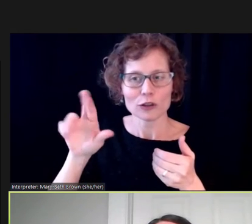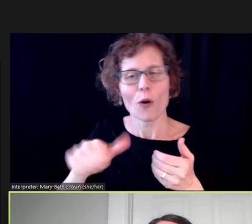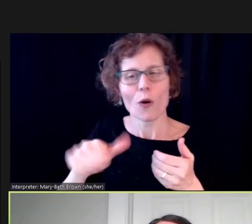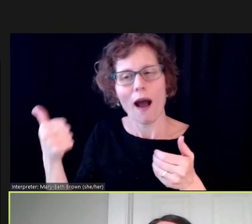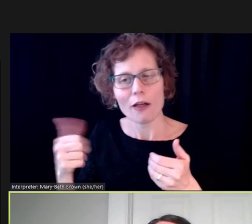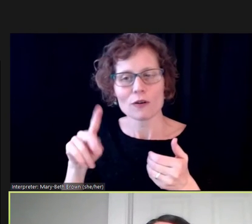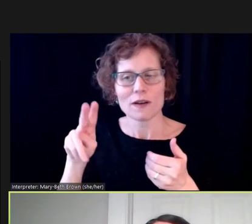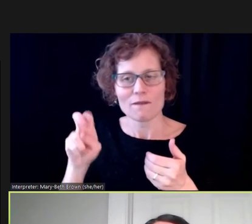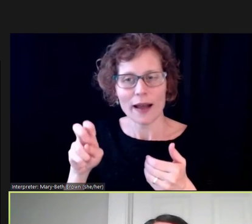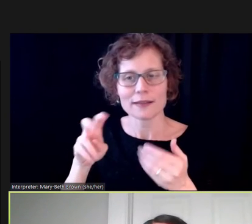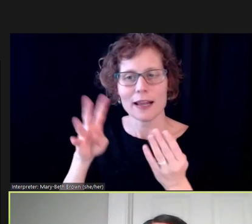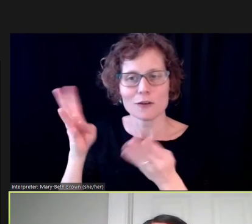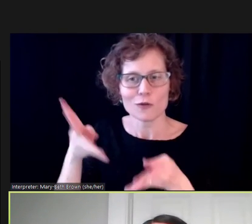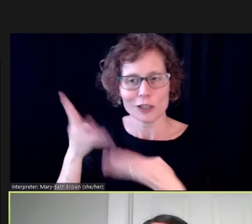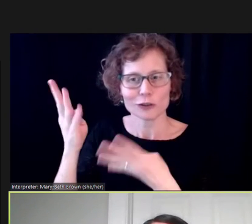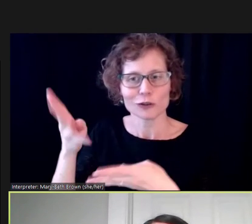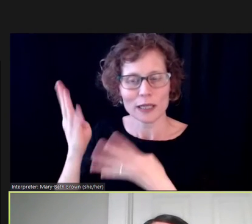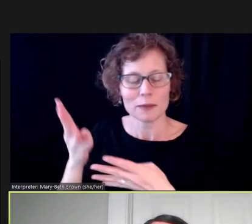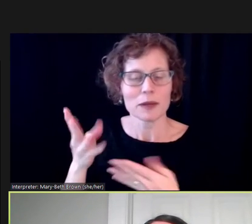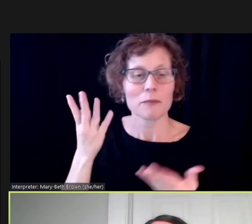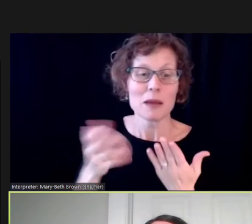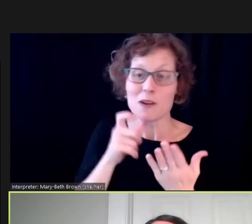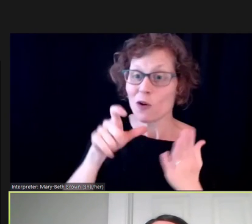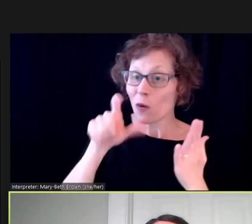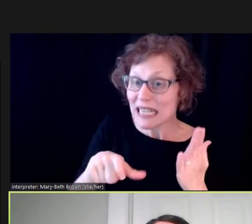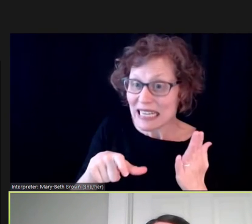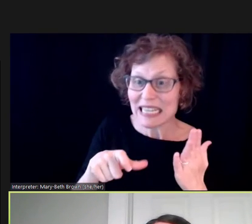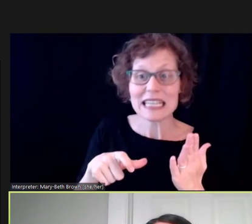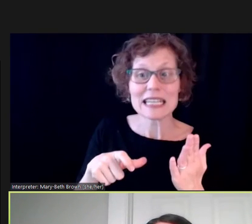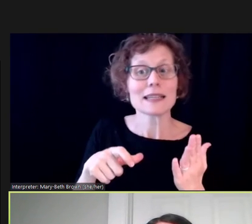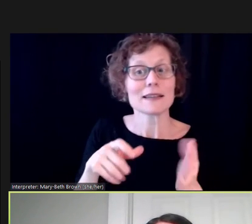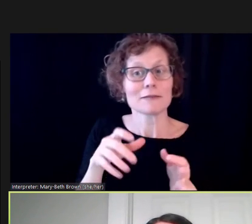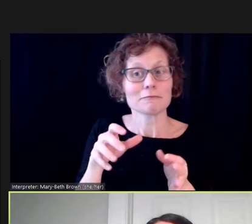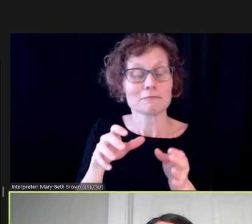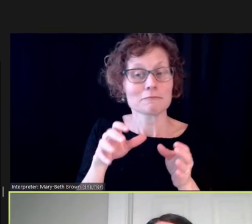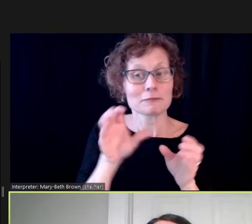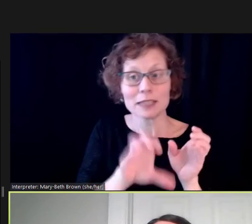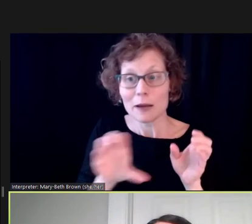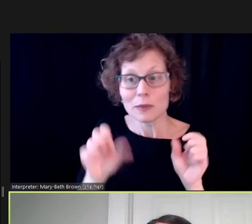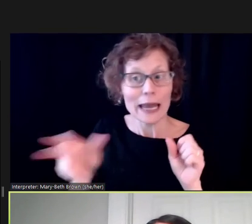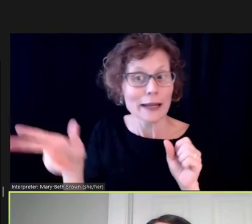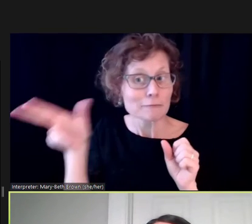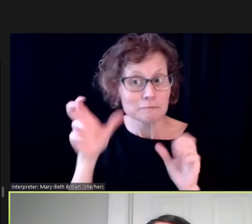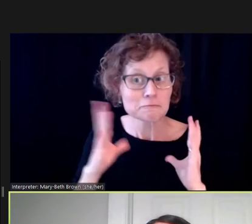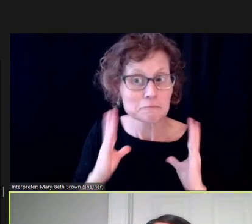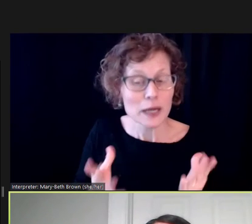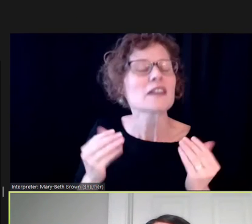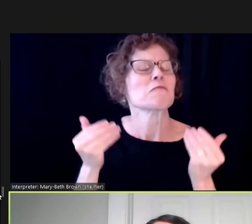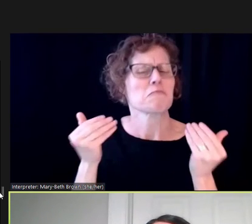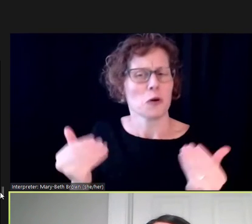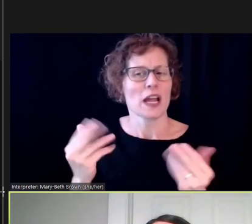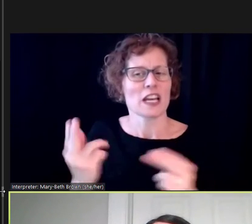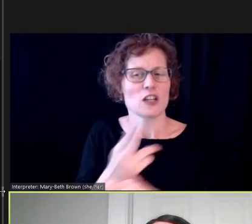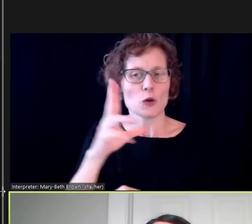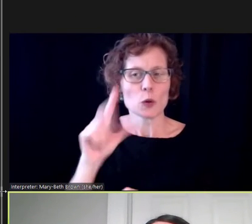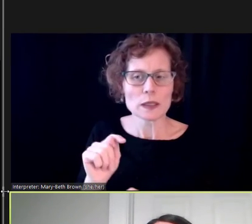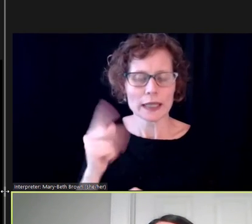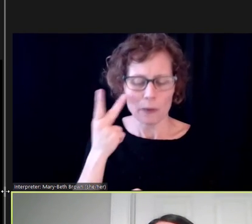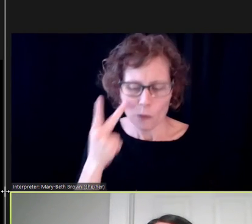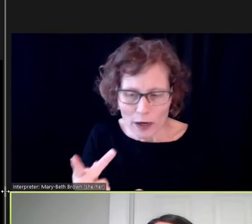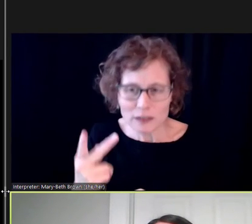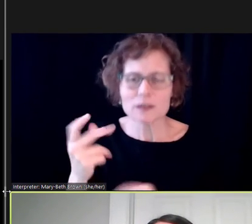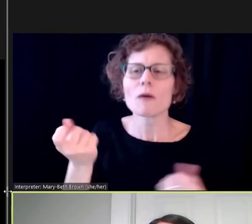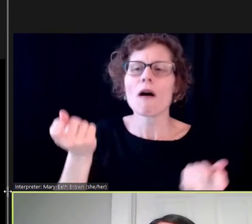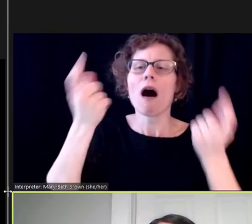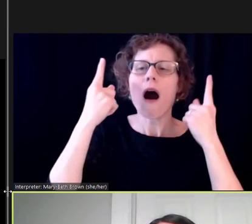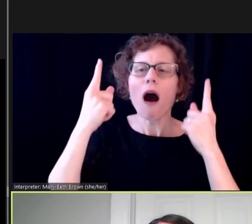like. Even if you may not need captioning today, I just encourage you to use it. That way you can get an idea of what